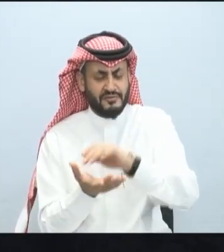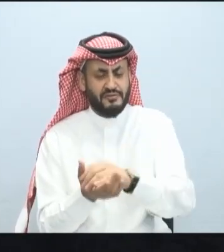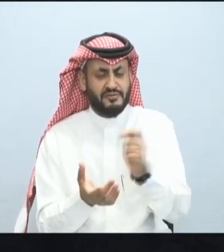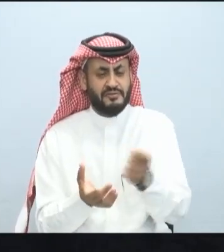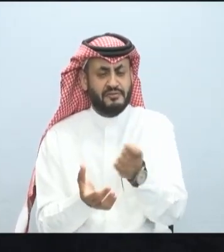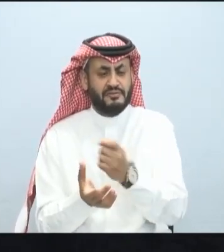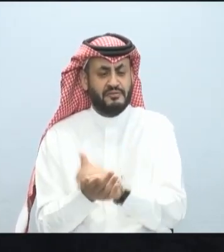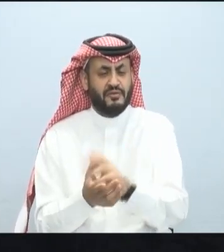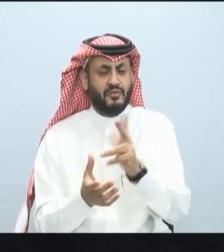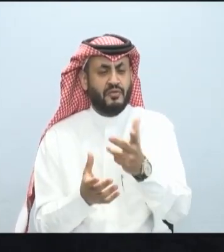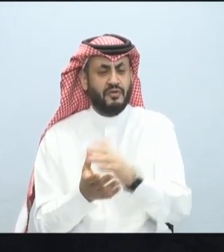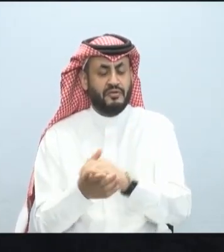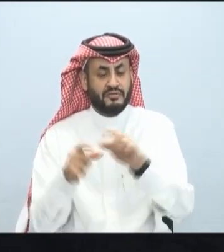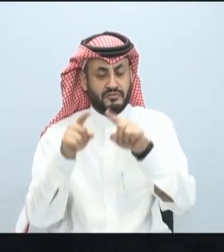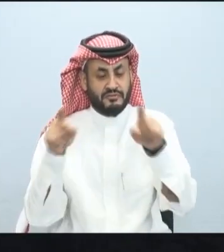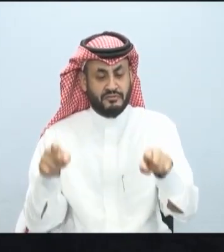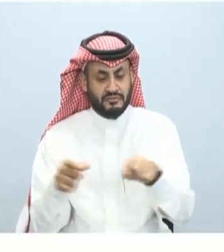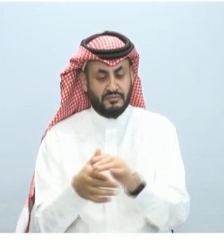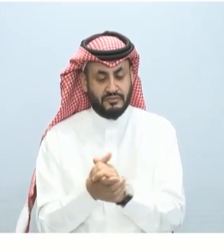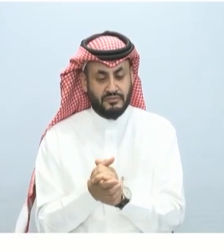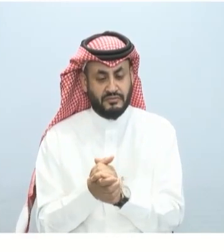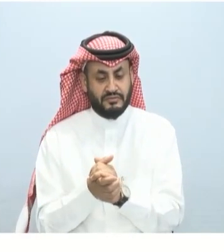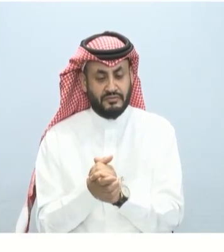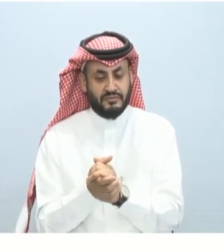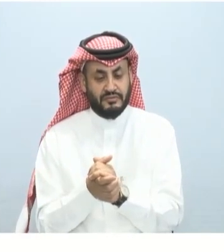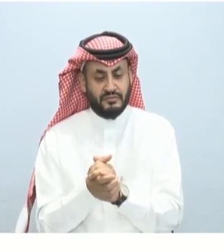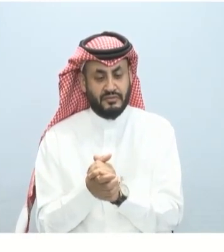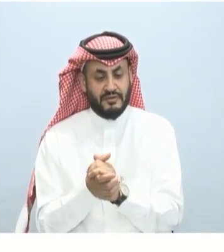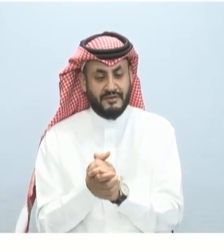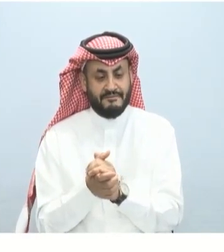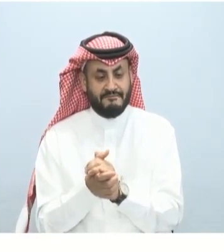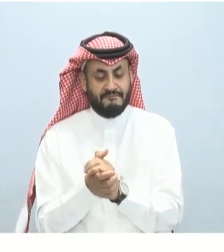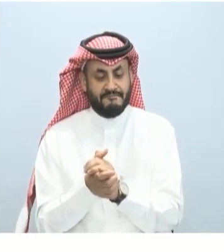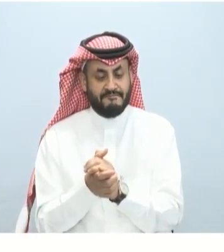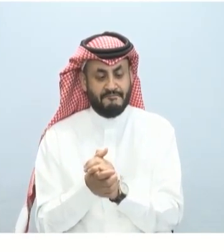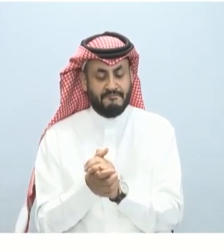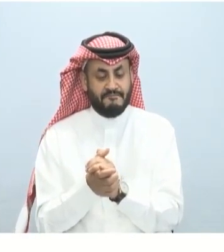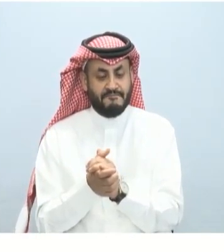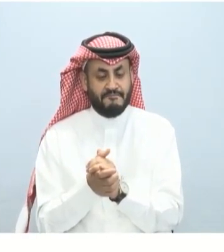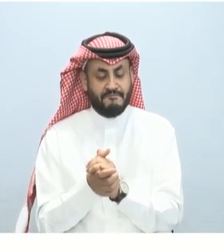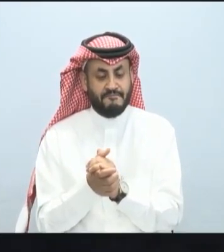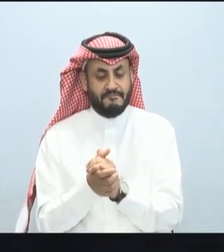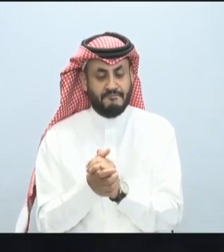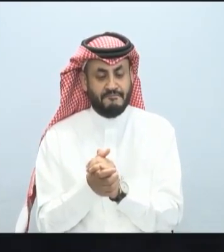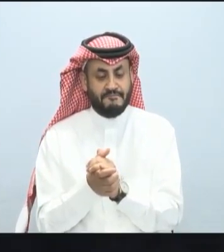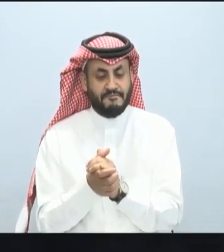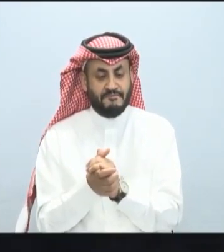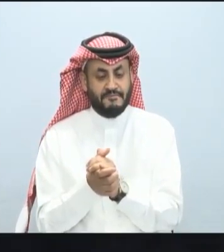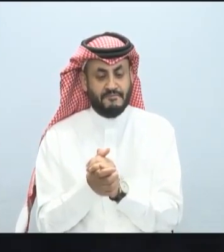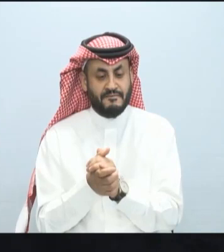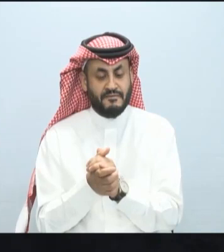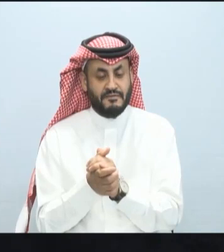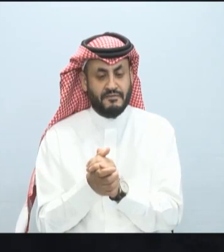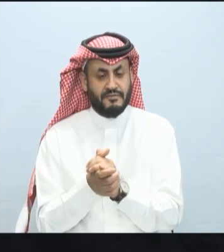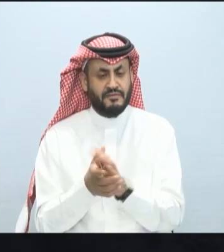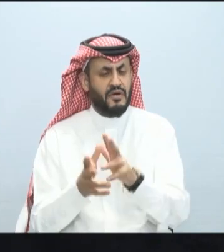what is the movie. Now we have here Blessings Are Born, and I'm going to show what is the movie about.